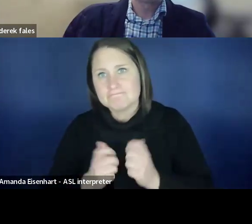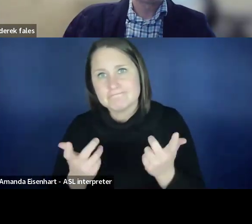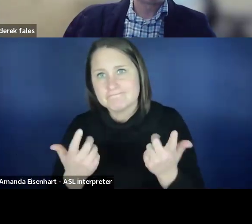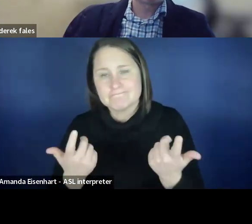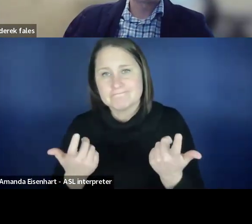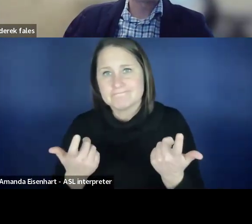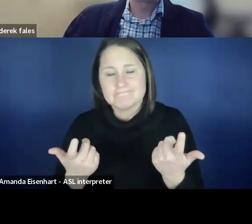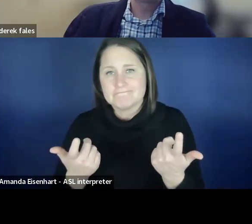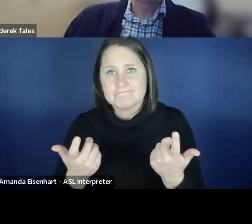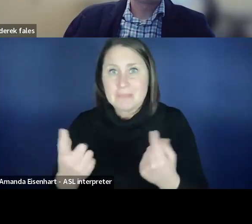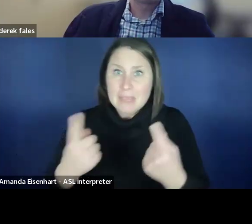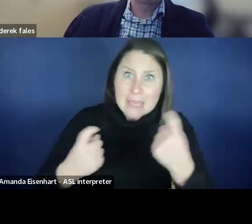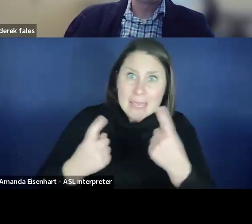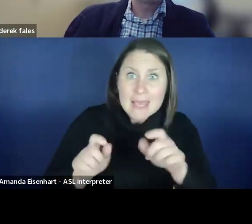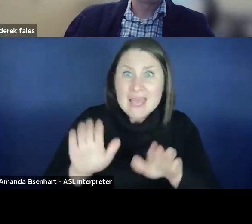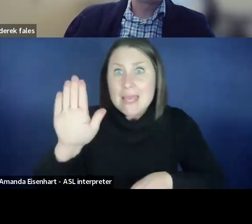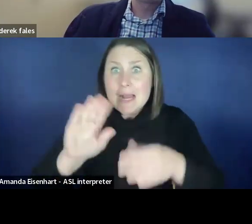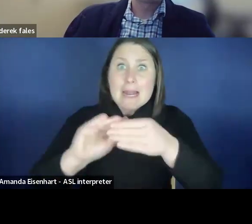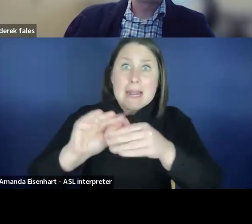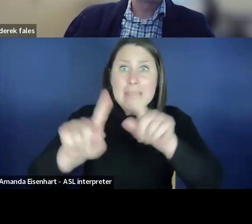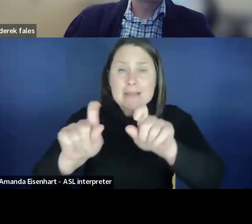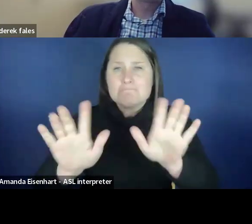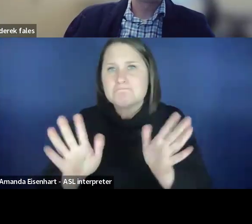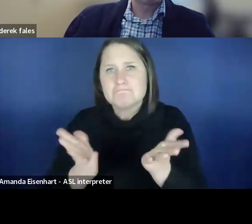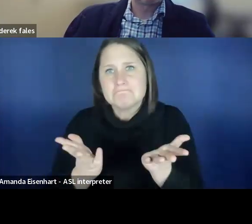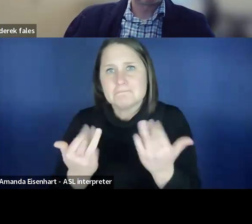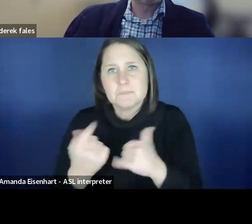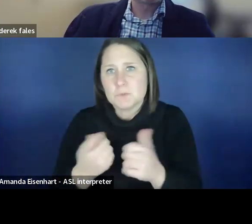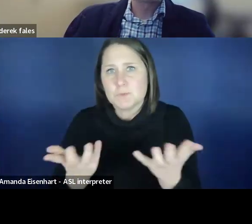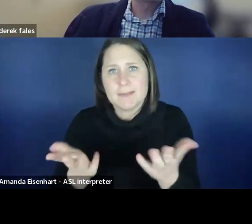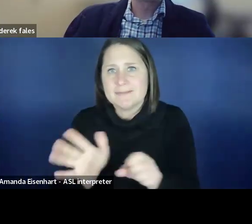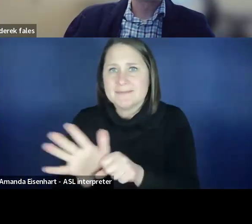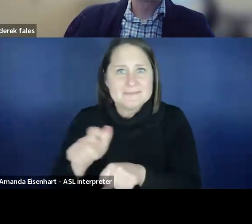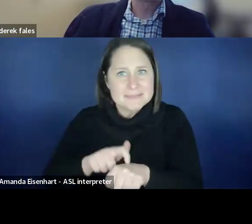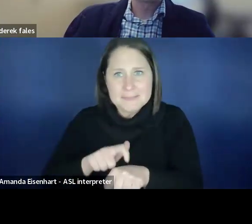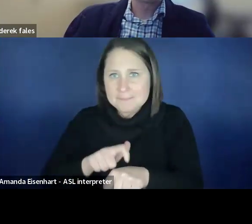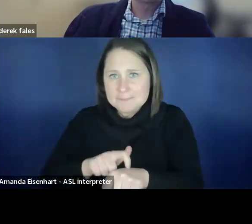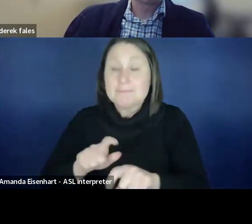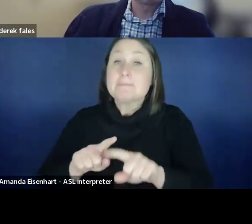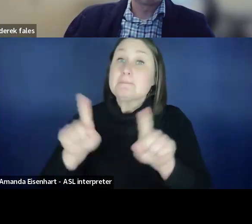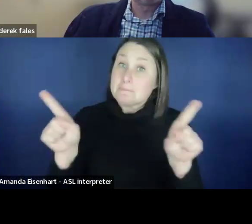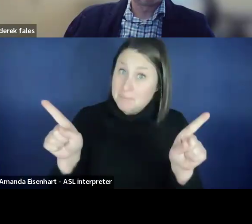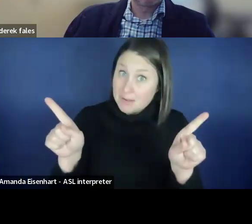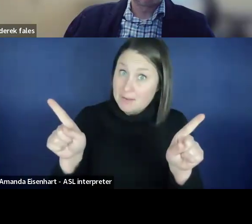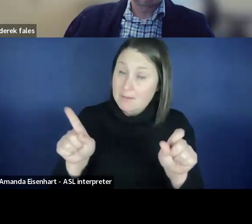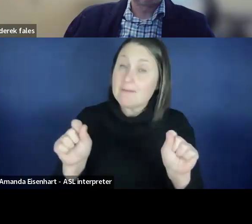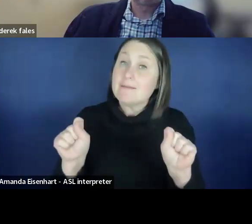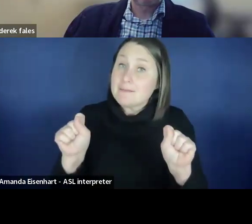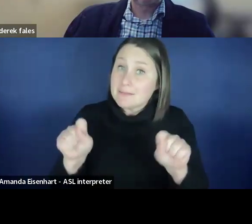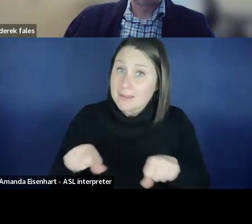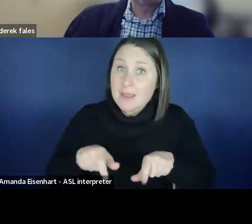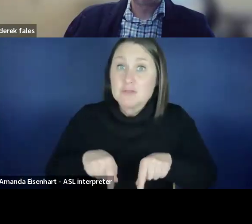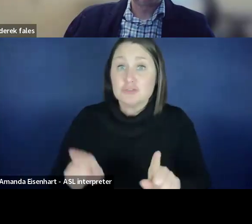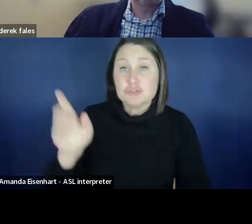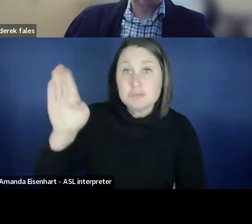unmute themselves and ask questions in this format that we're doing today. However, at any time, we welcome, as we're